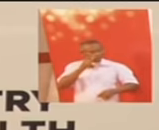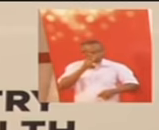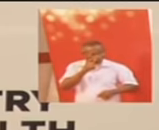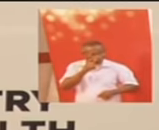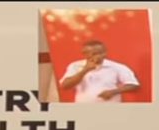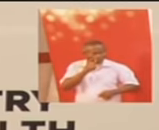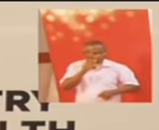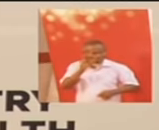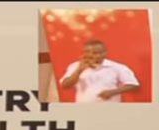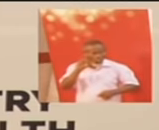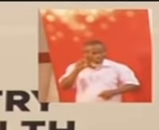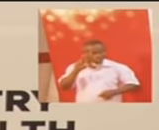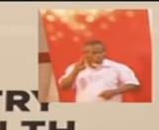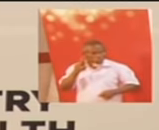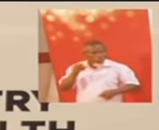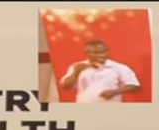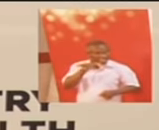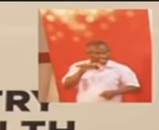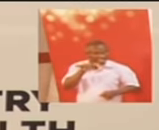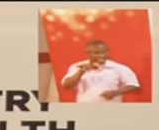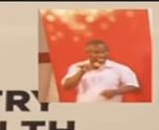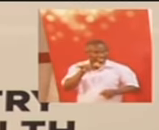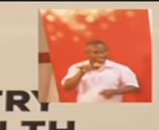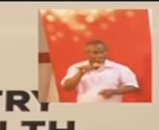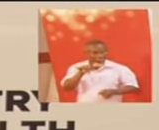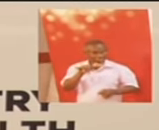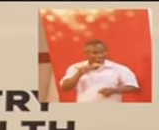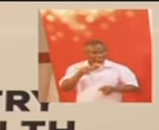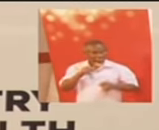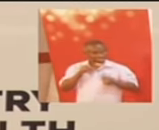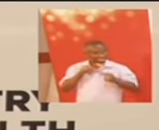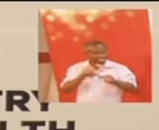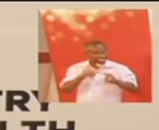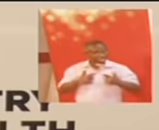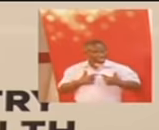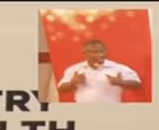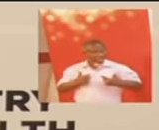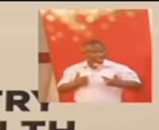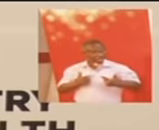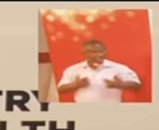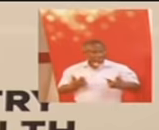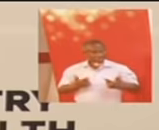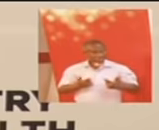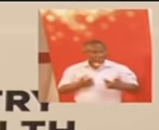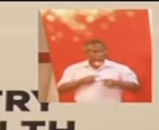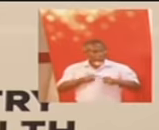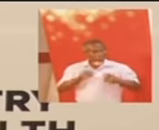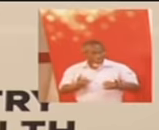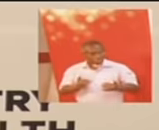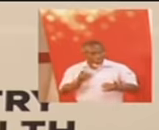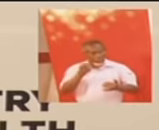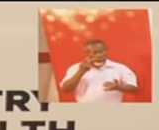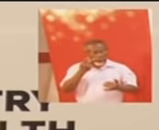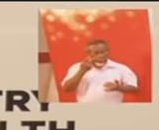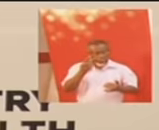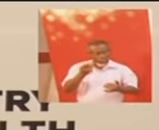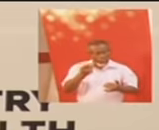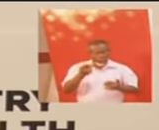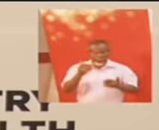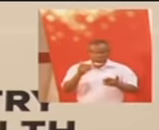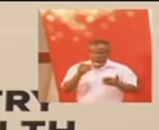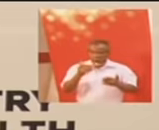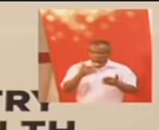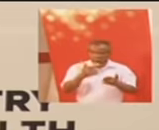recovery of individuals. We thought it was predominantly a lung-related pathology. What we have seen, and Dr. Earl went into some detail with